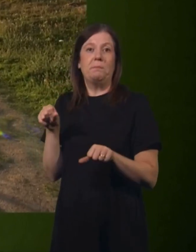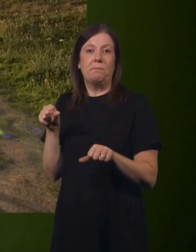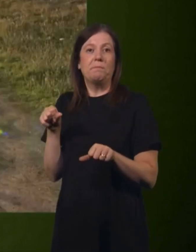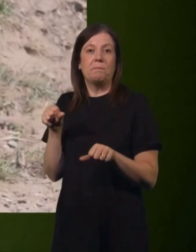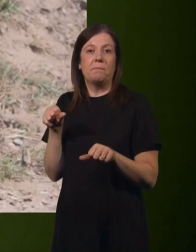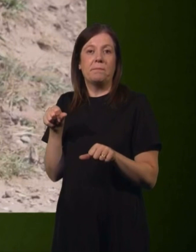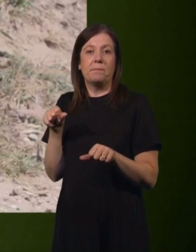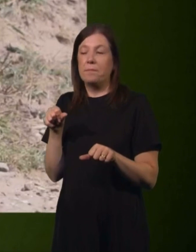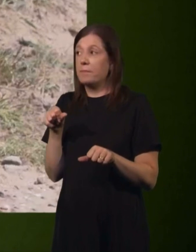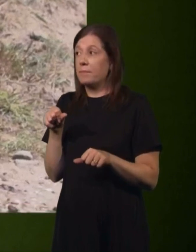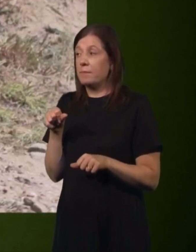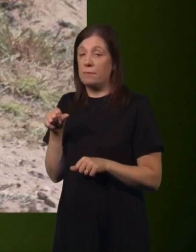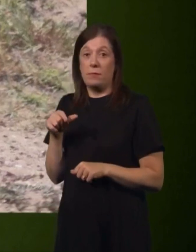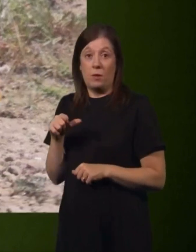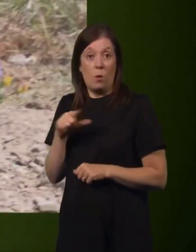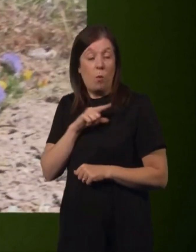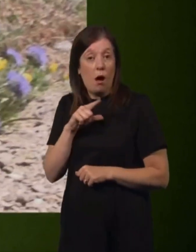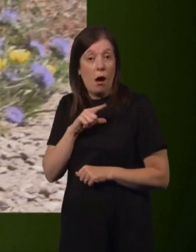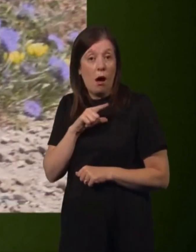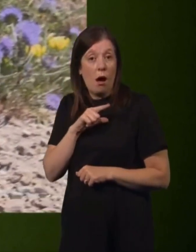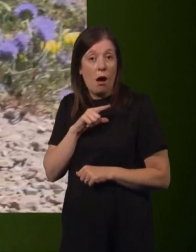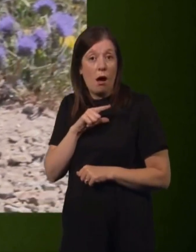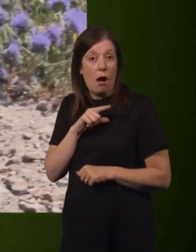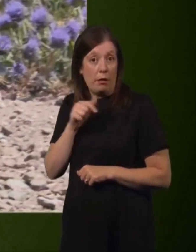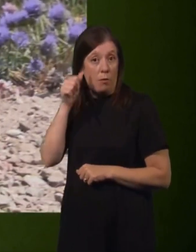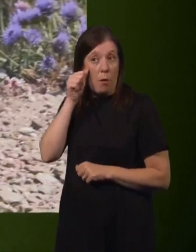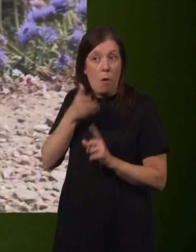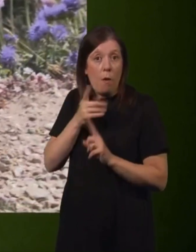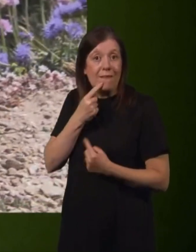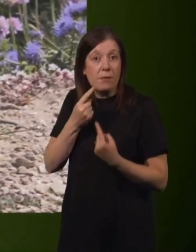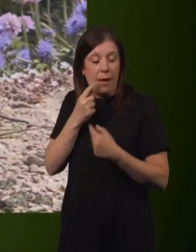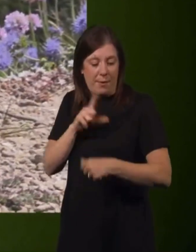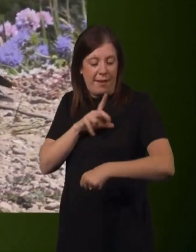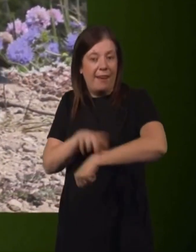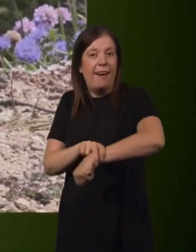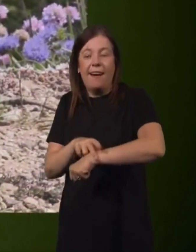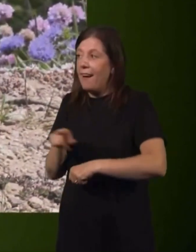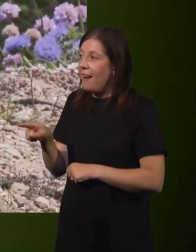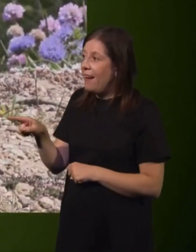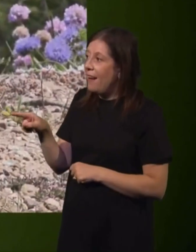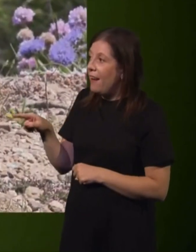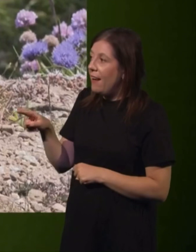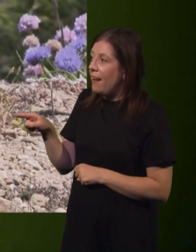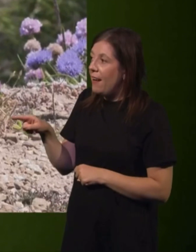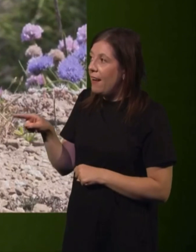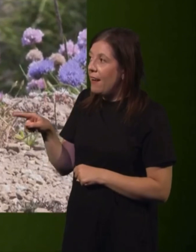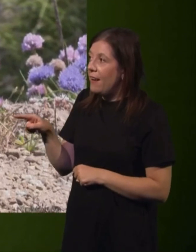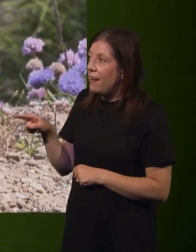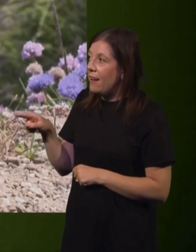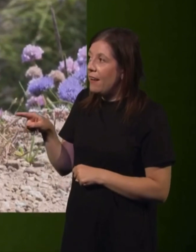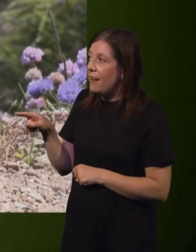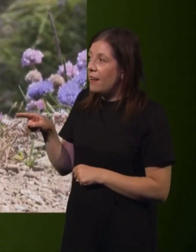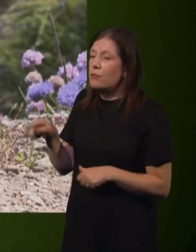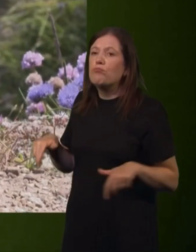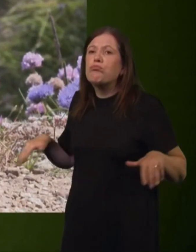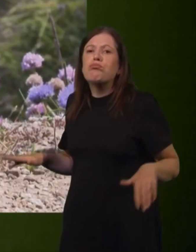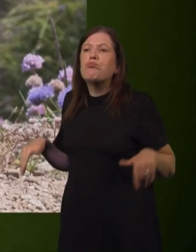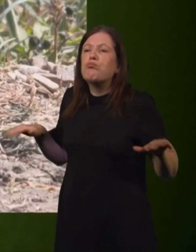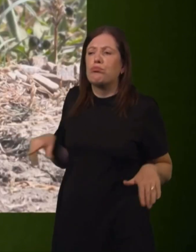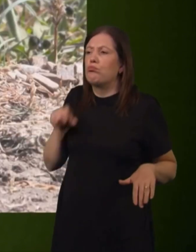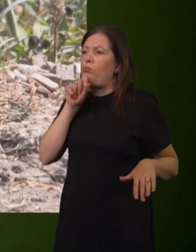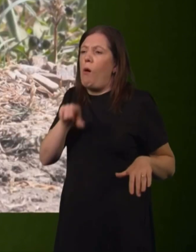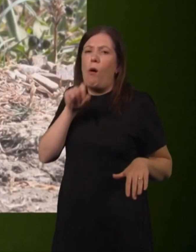this is because there's some fantastic ringing work. So Mr Mousetrap is still around. We see him around here. He's very vocal,